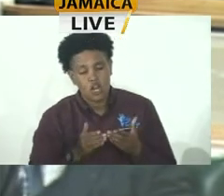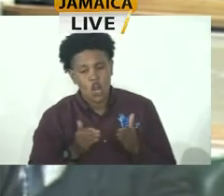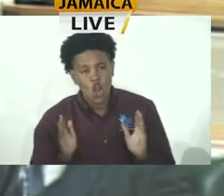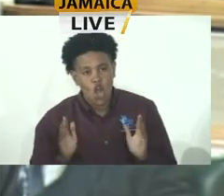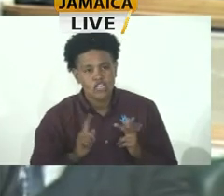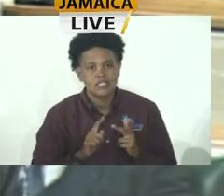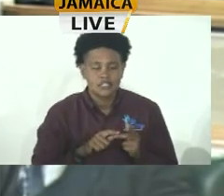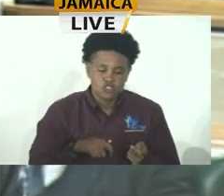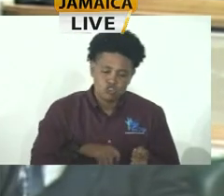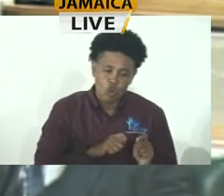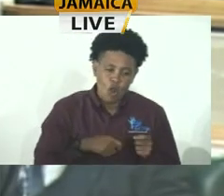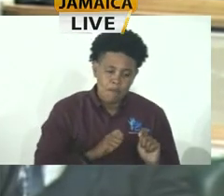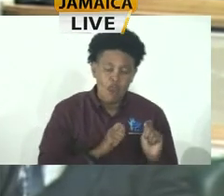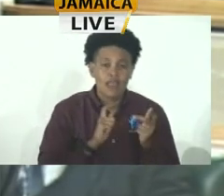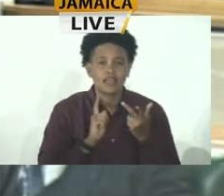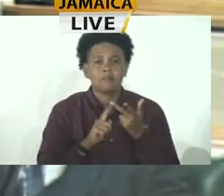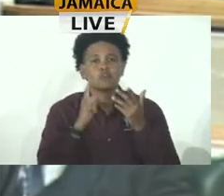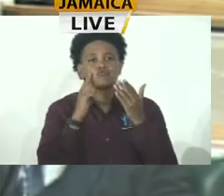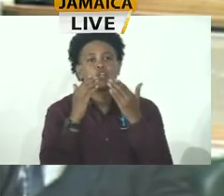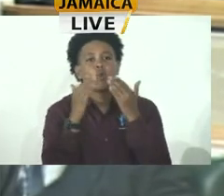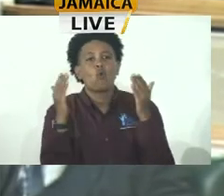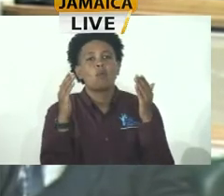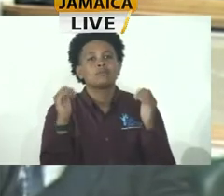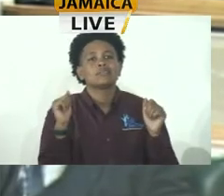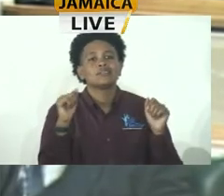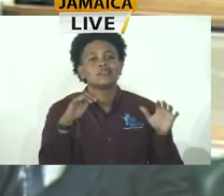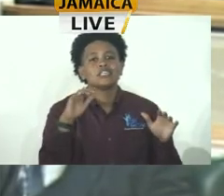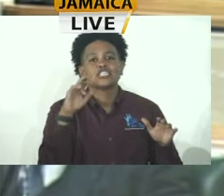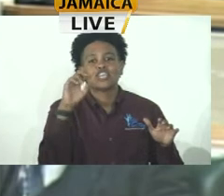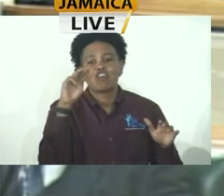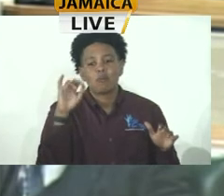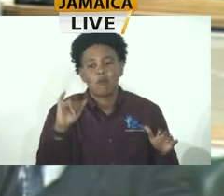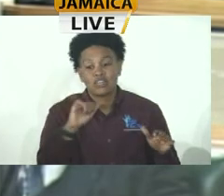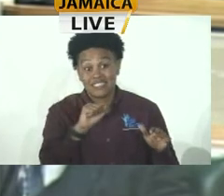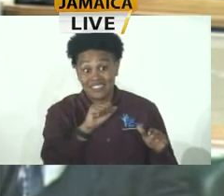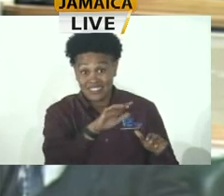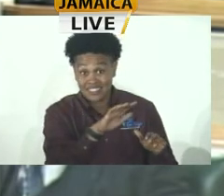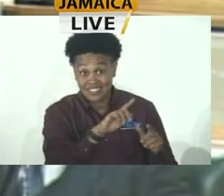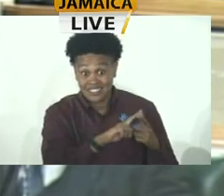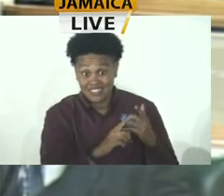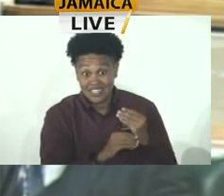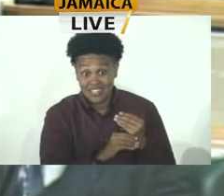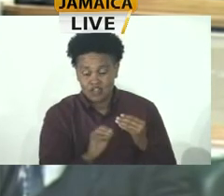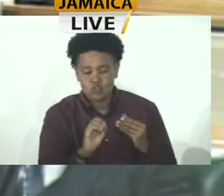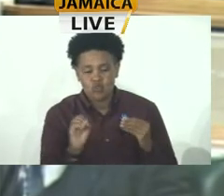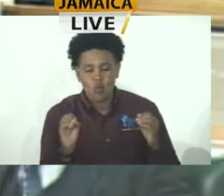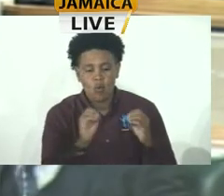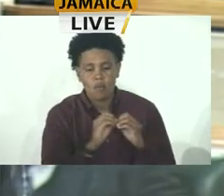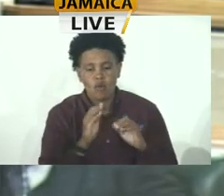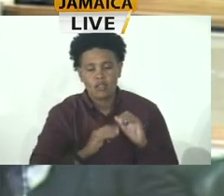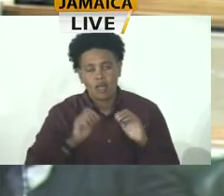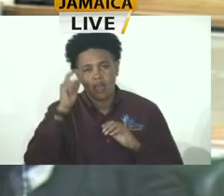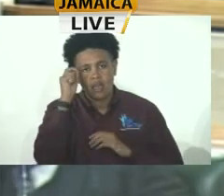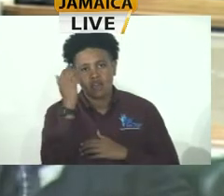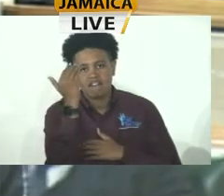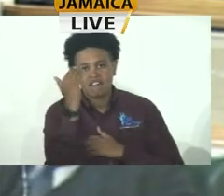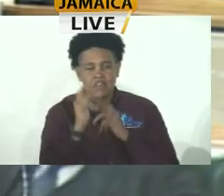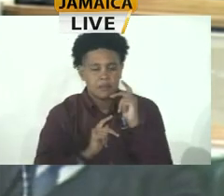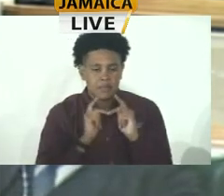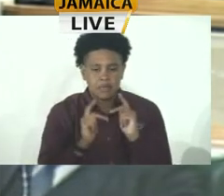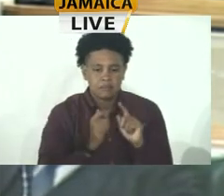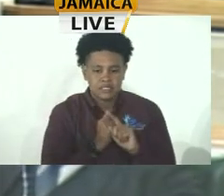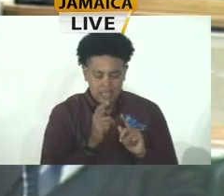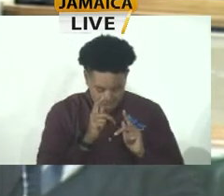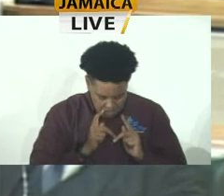groundbreaking and opening ceremonies but there should be no more than 15 persons